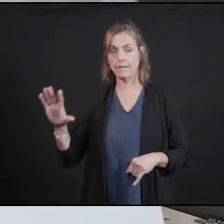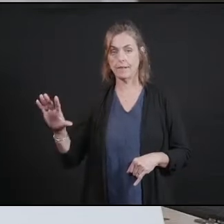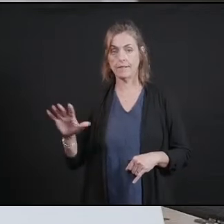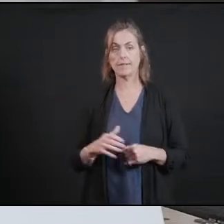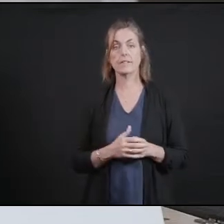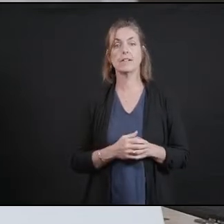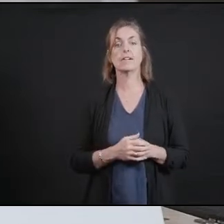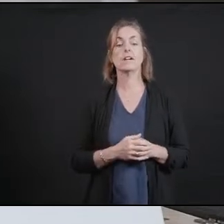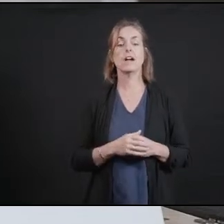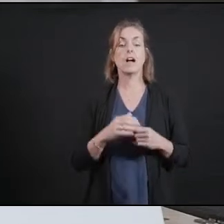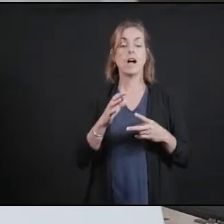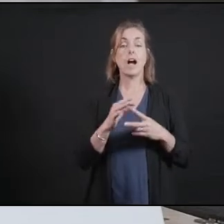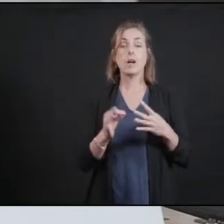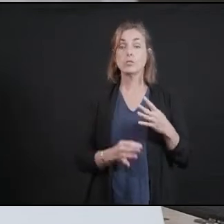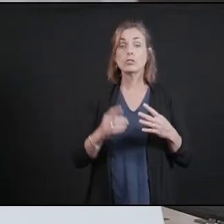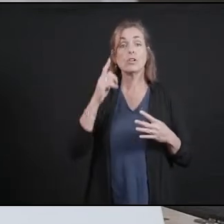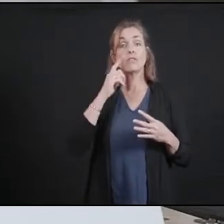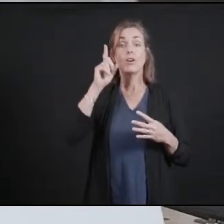Hotline resources,